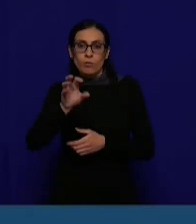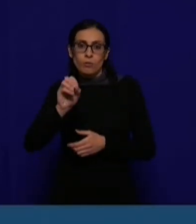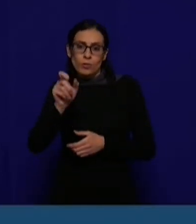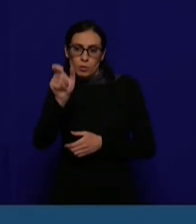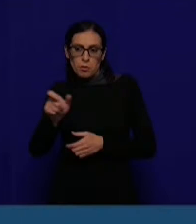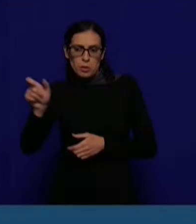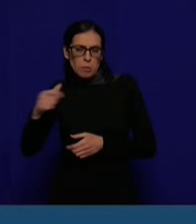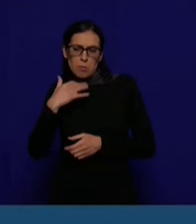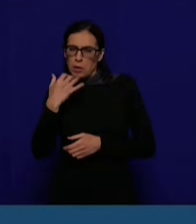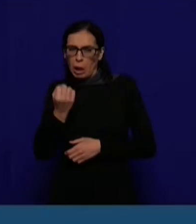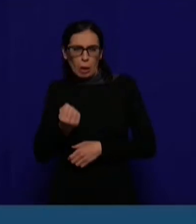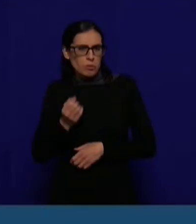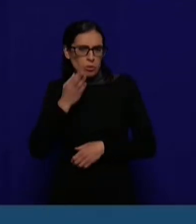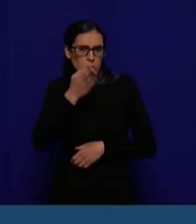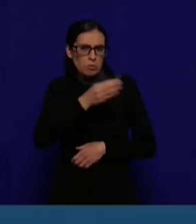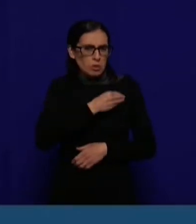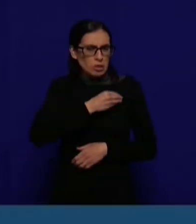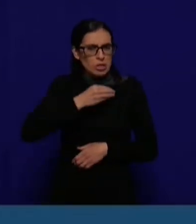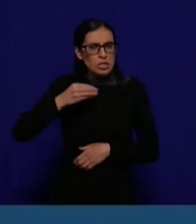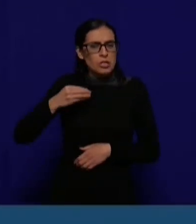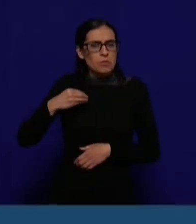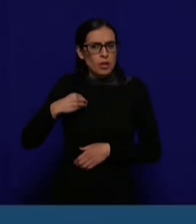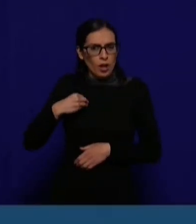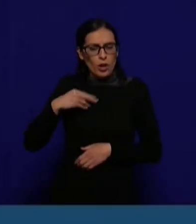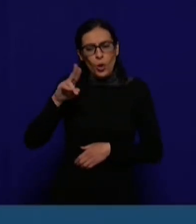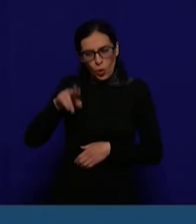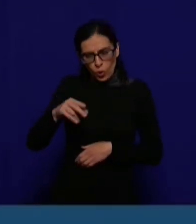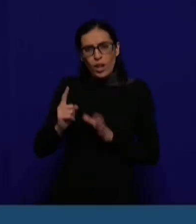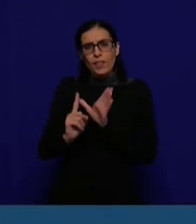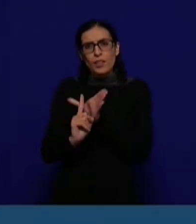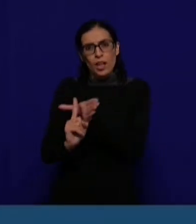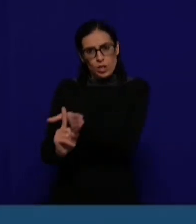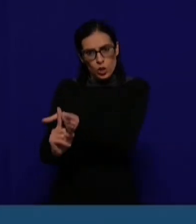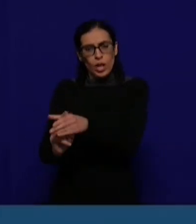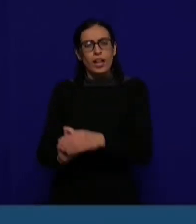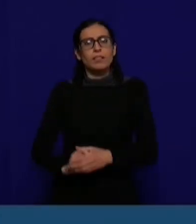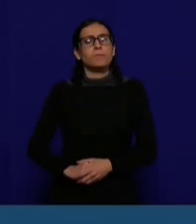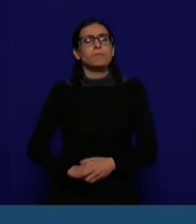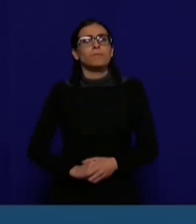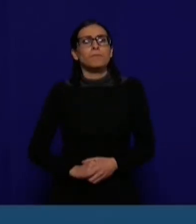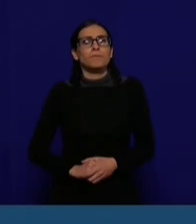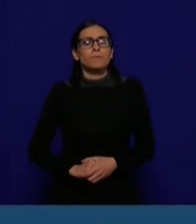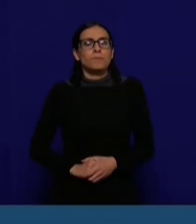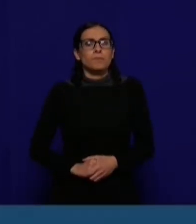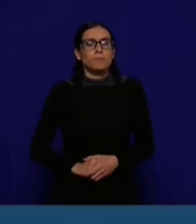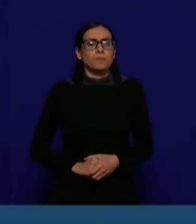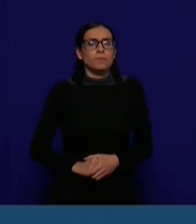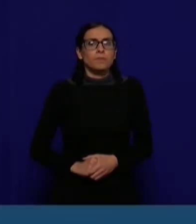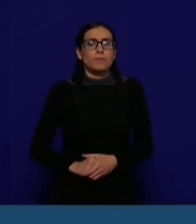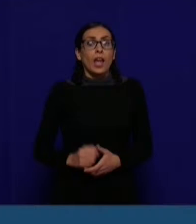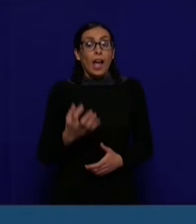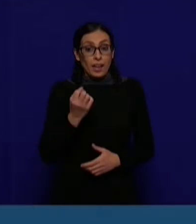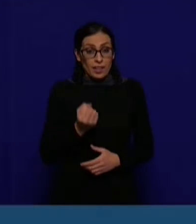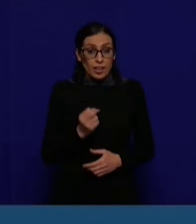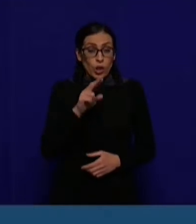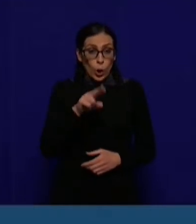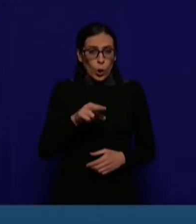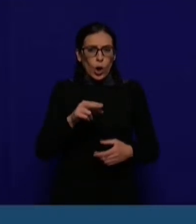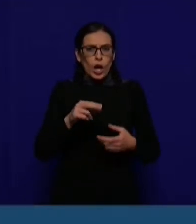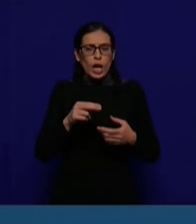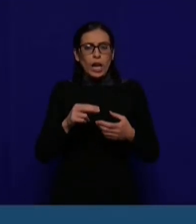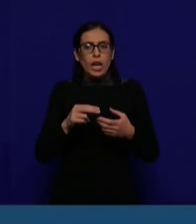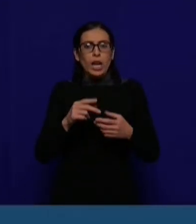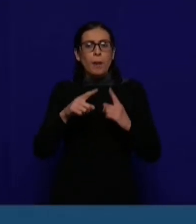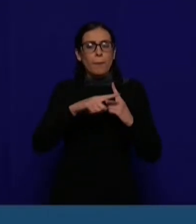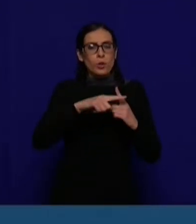bżonn ikunu rikoverati l-isptar u qegħdin ukoll f'iżolazzjoni. Anka kellna xi każijiet f'institutions fejn aħna nkun qegħdin